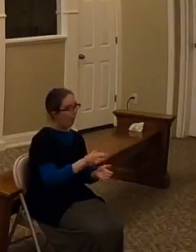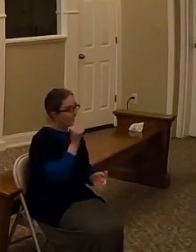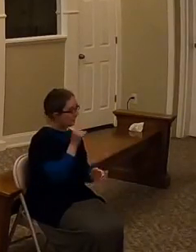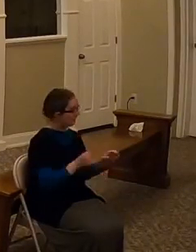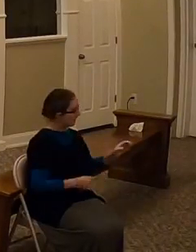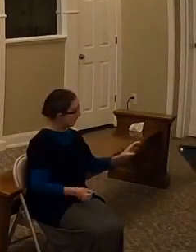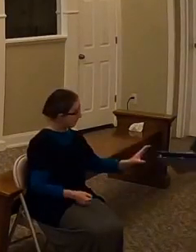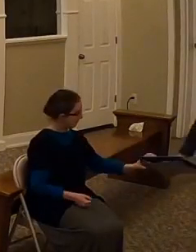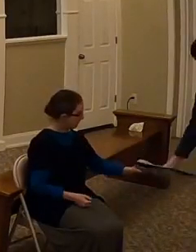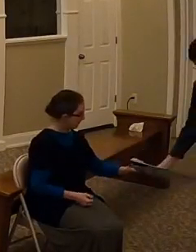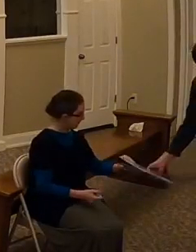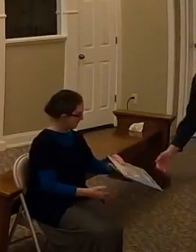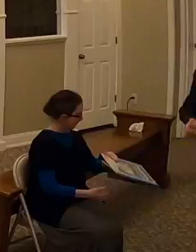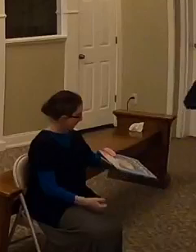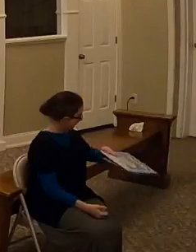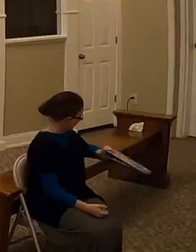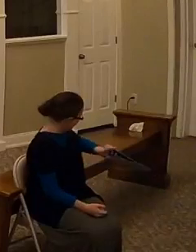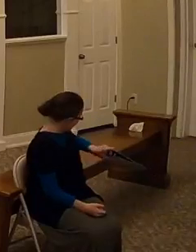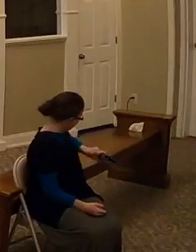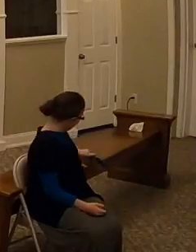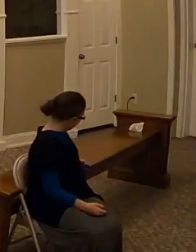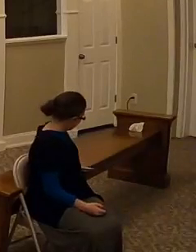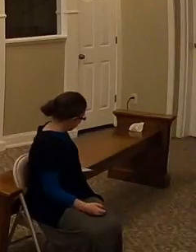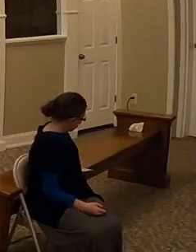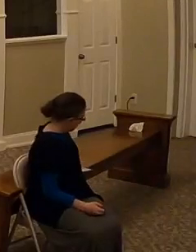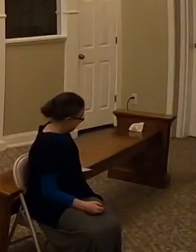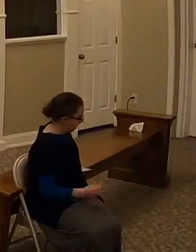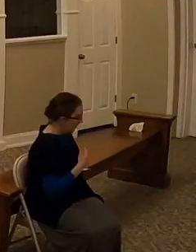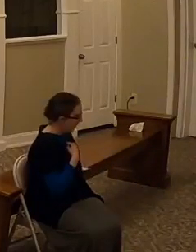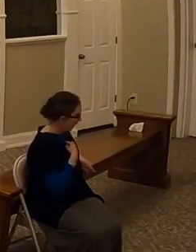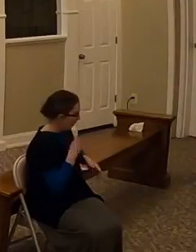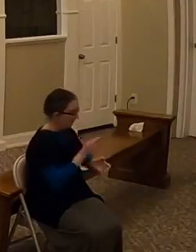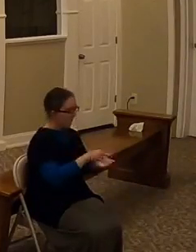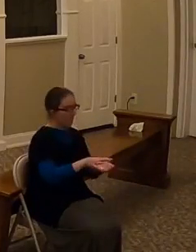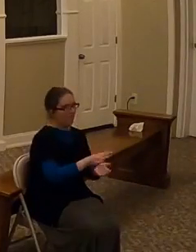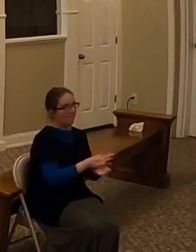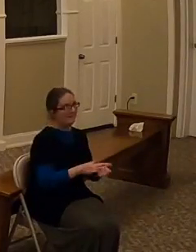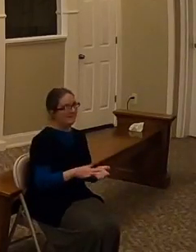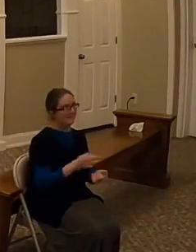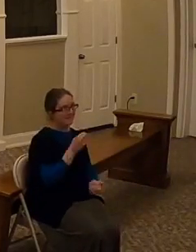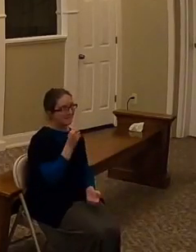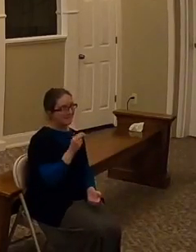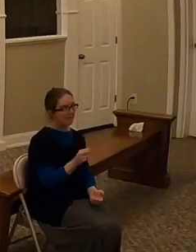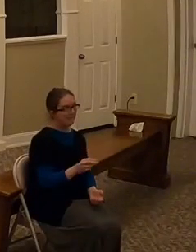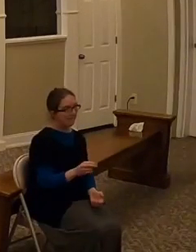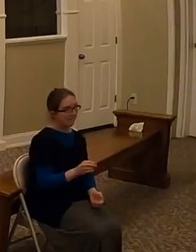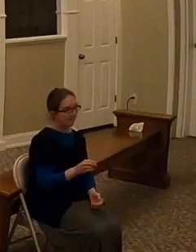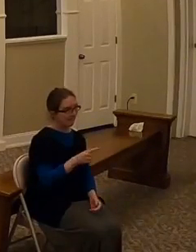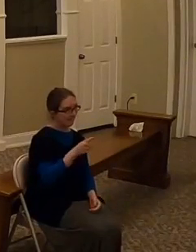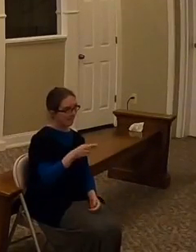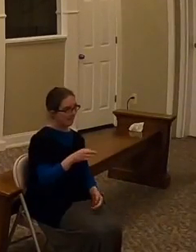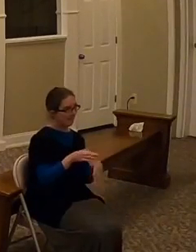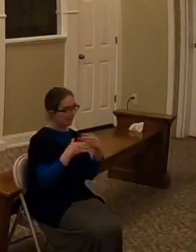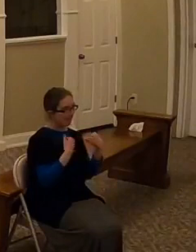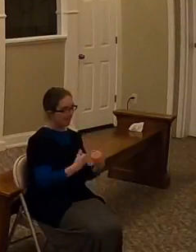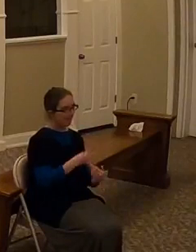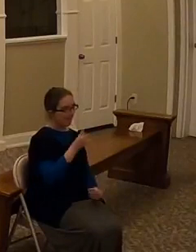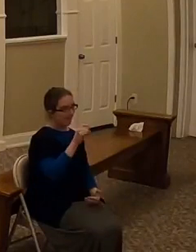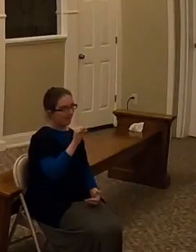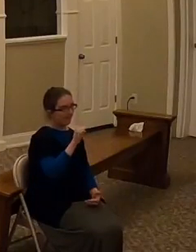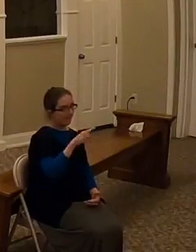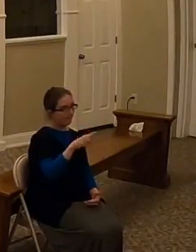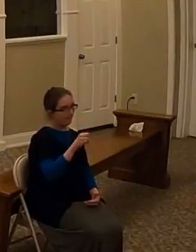is. 1 Peter 1:1 said, be ye holy, for I am holy. That's God. Holiness is purity of heart or